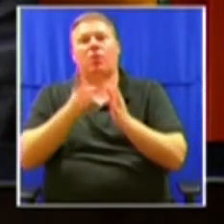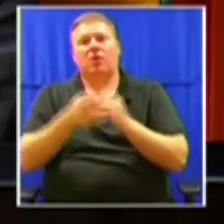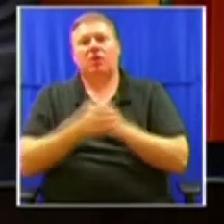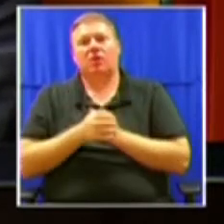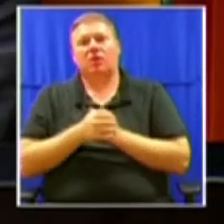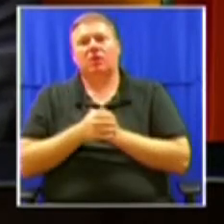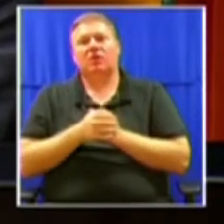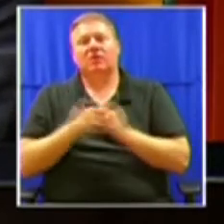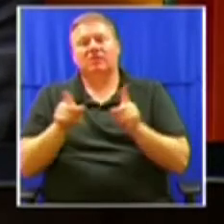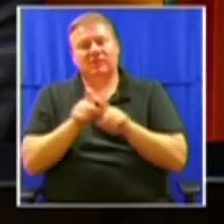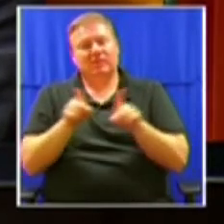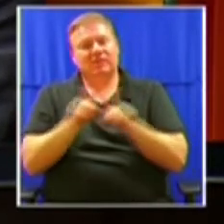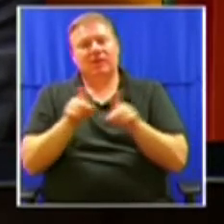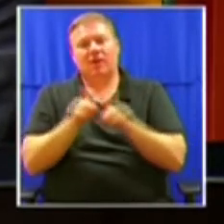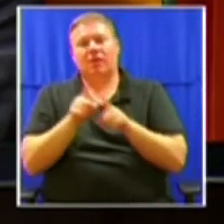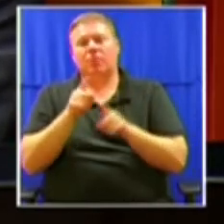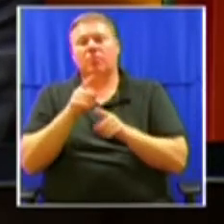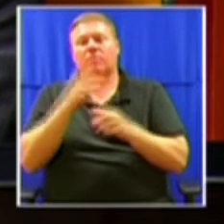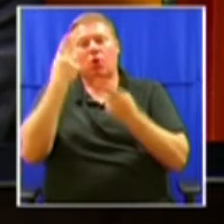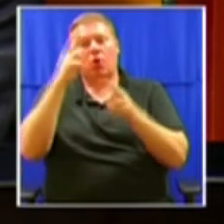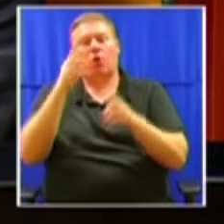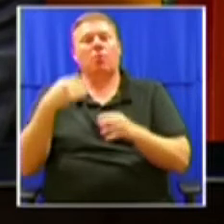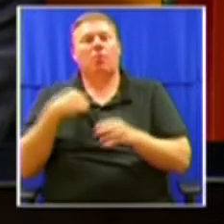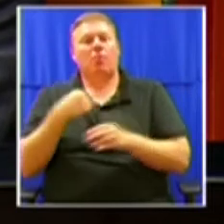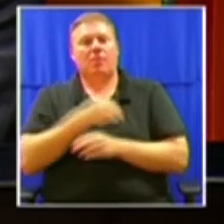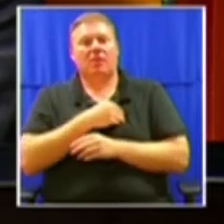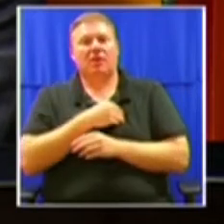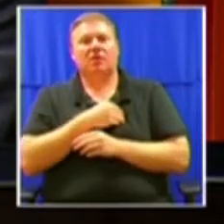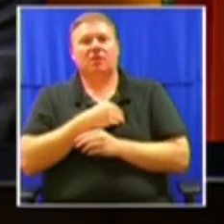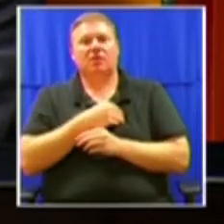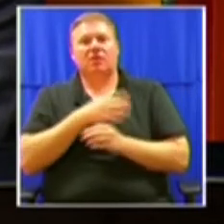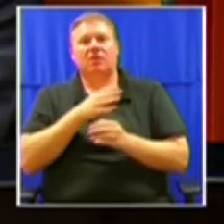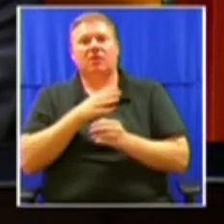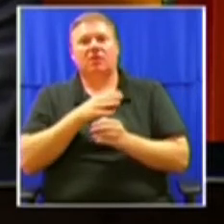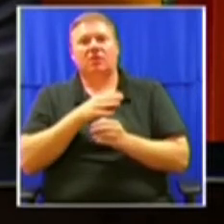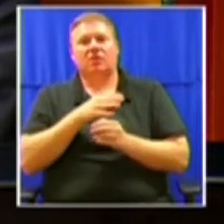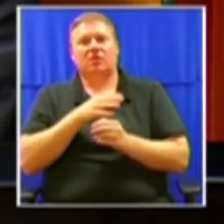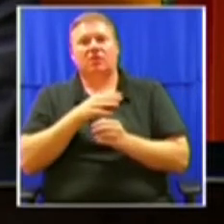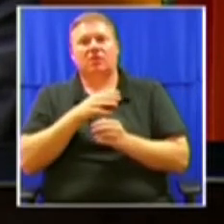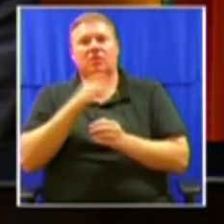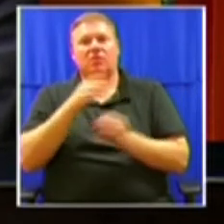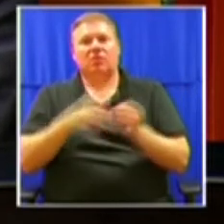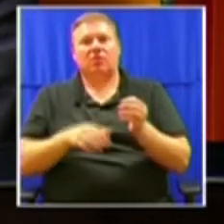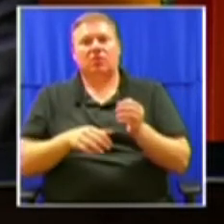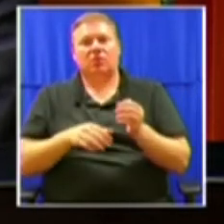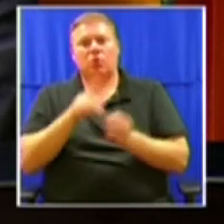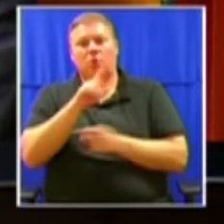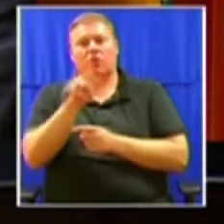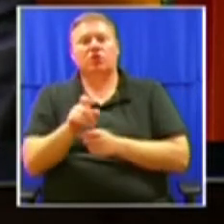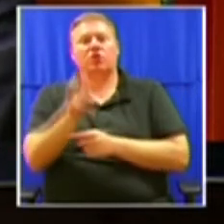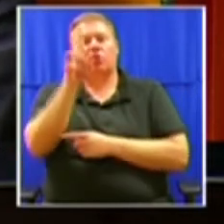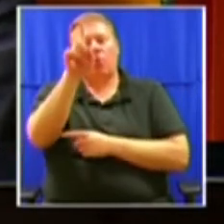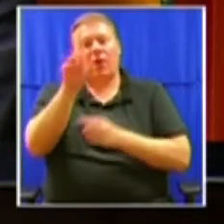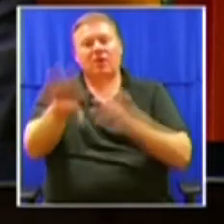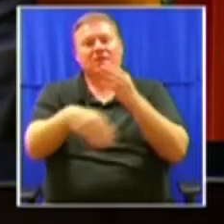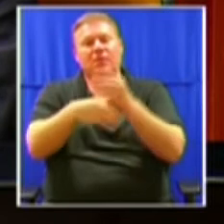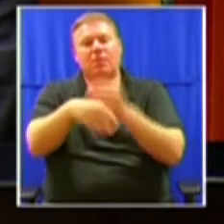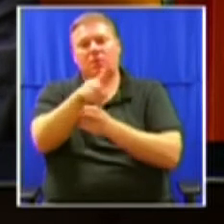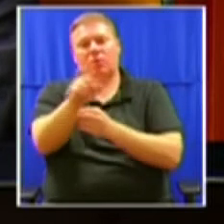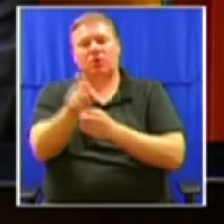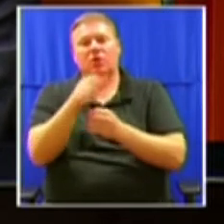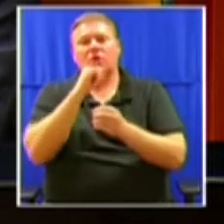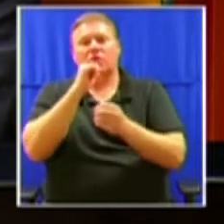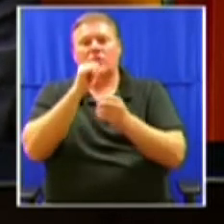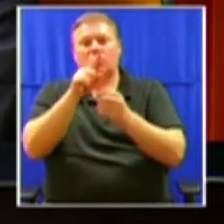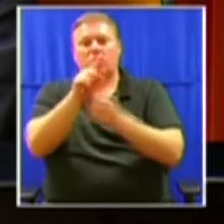honourable members, I want to remind you that a follow-up question only consists of one supplementary question, not a number